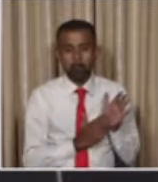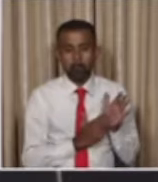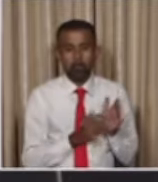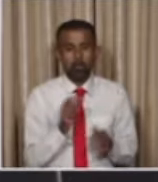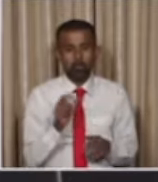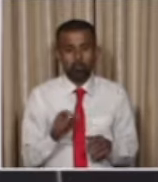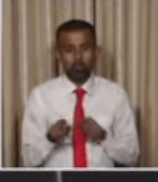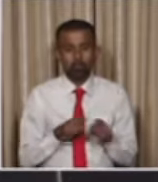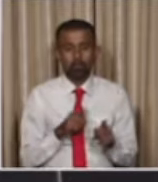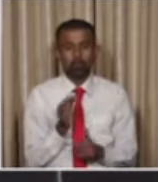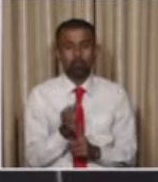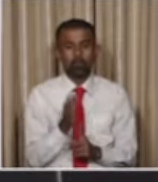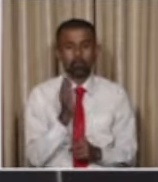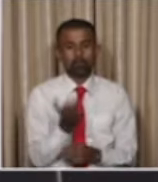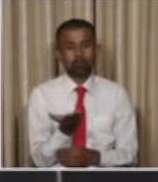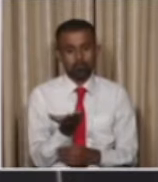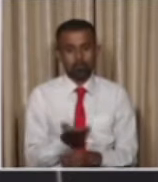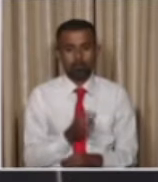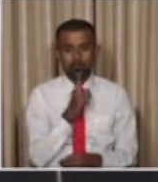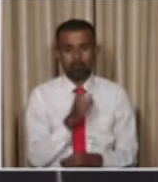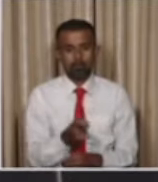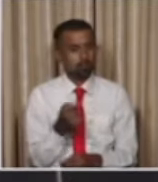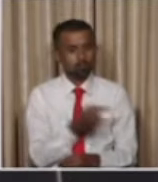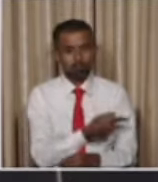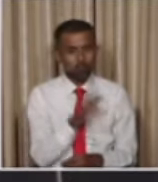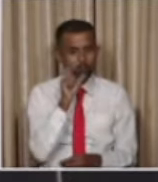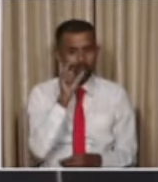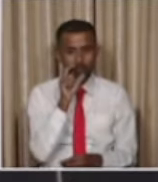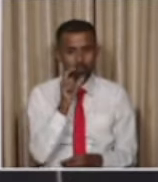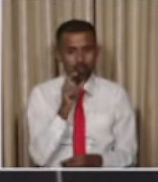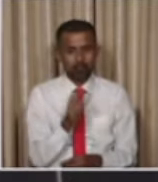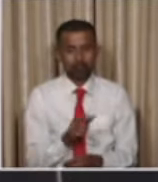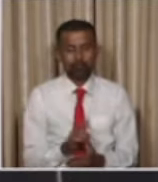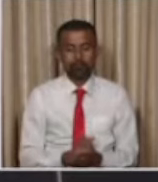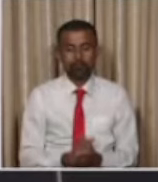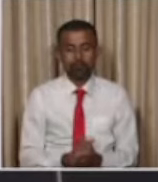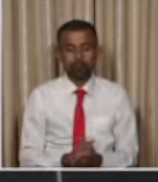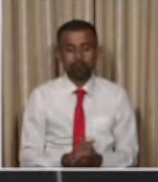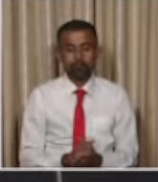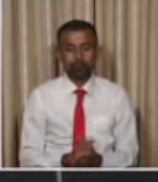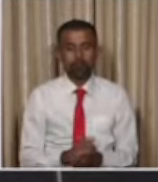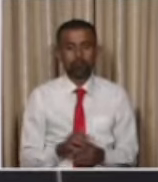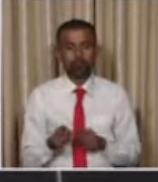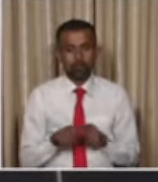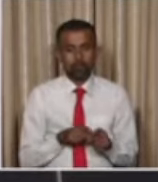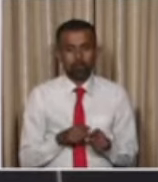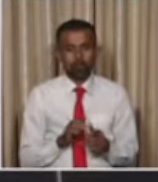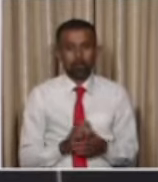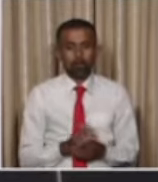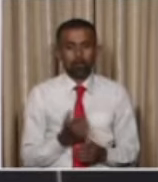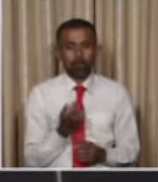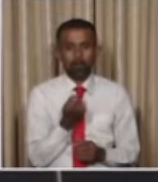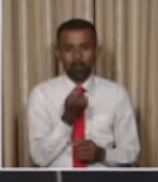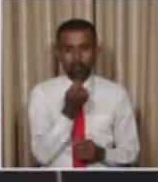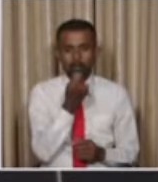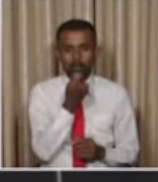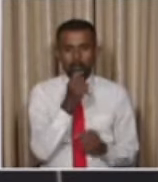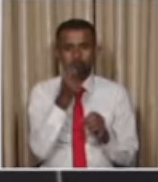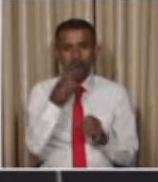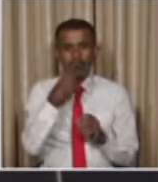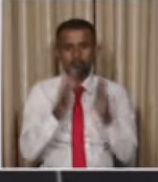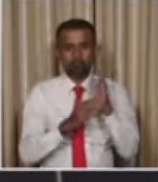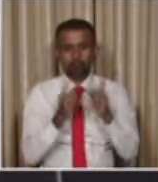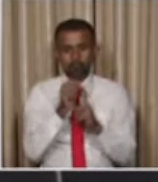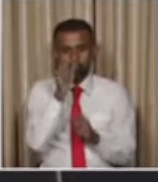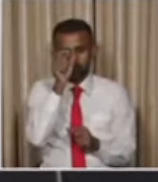and finally arrive at the deputy minister of the state minister of finance is also here. The young man, he may not